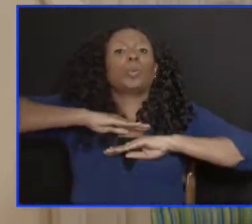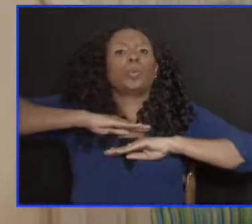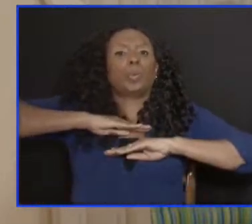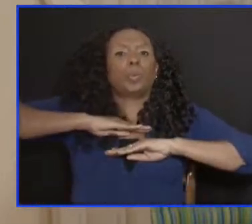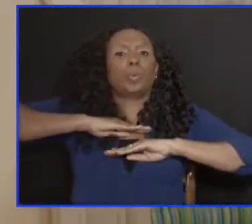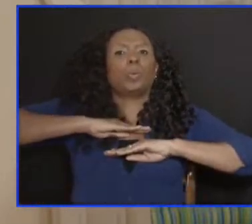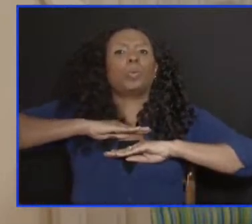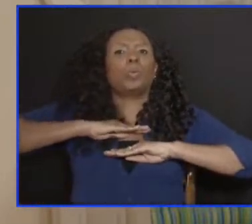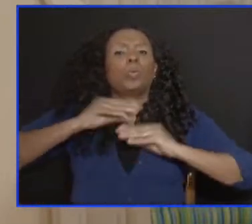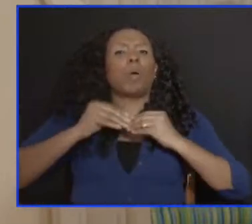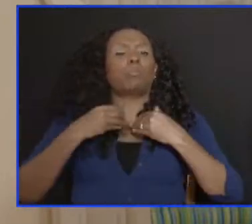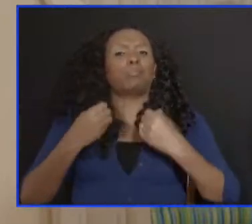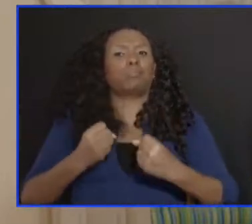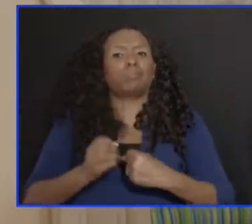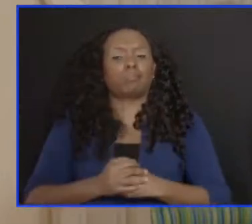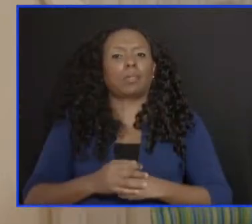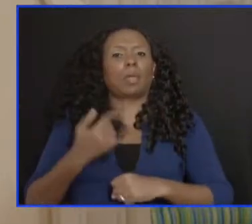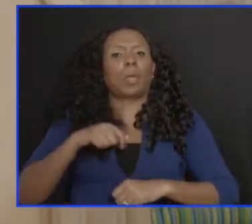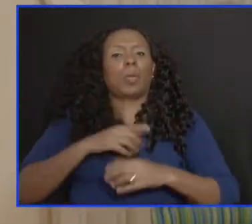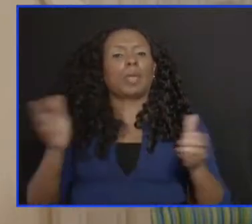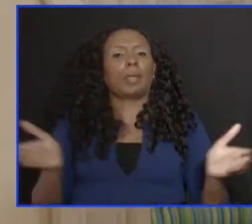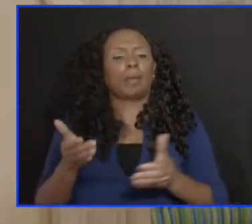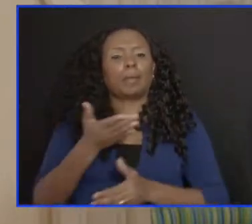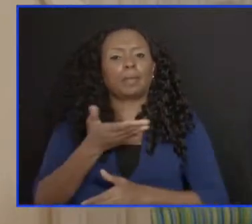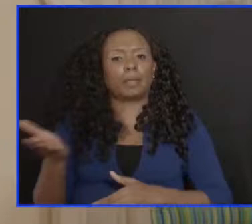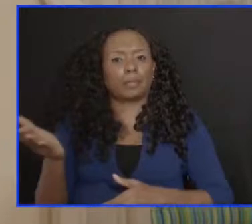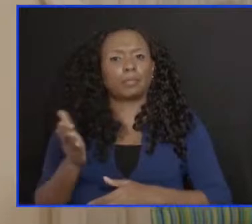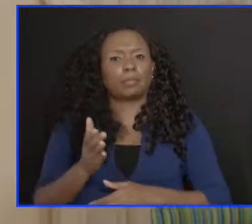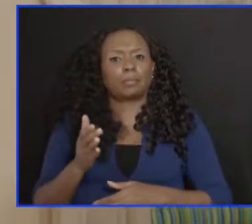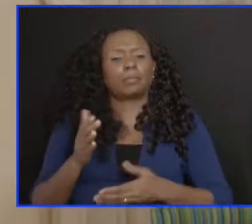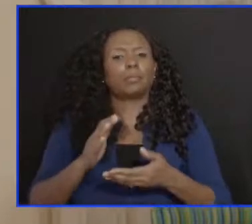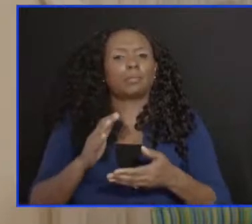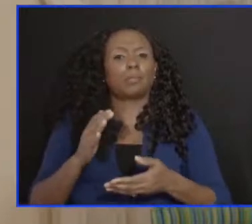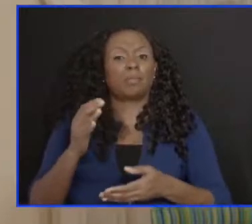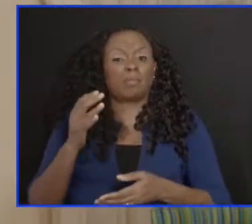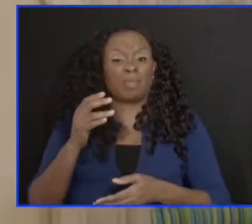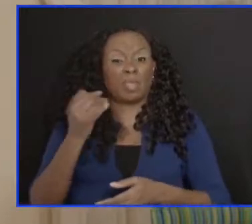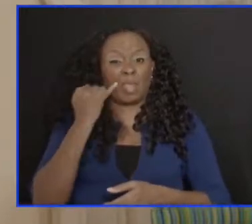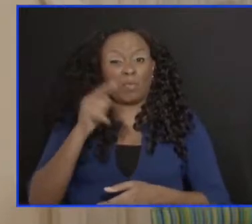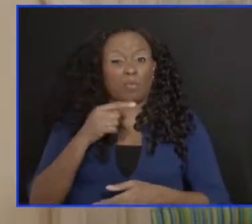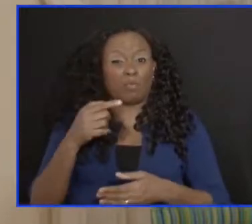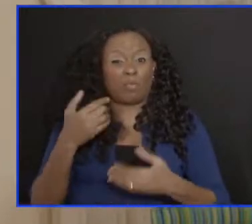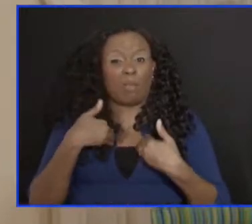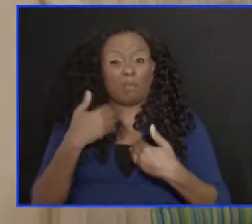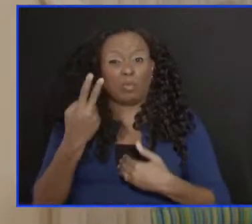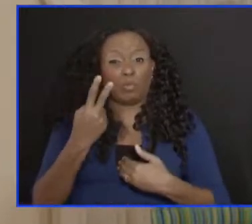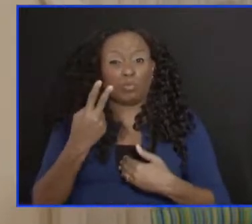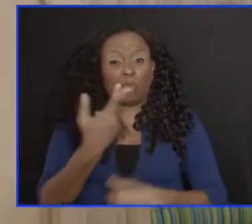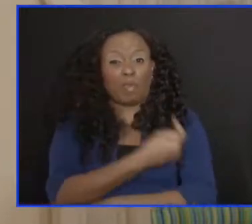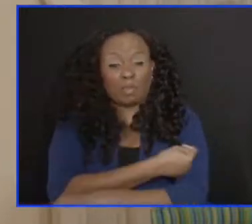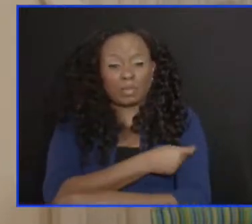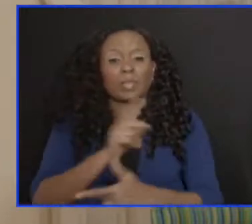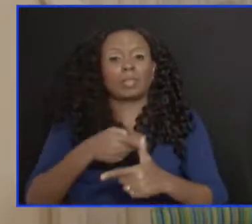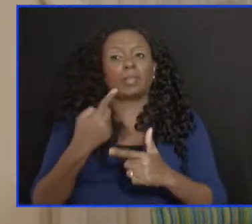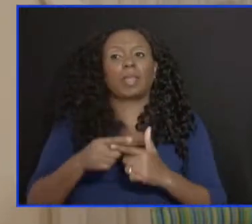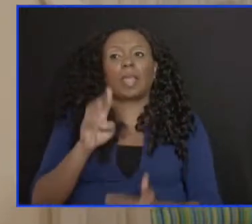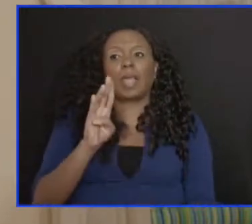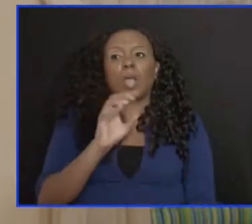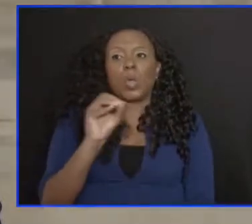recommended that persons be boosted to once again reduce the likelihood of severe disease and to reduce the likelihood of death.